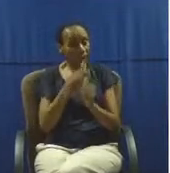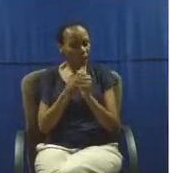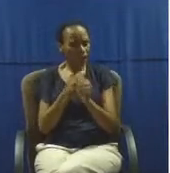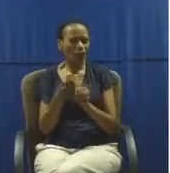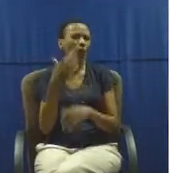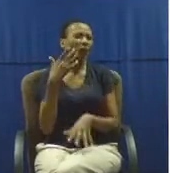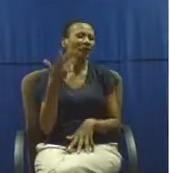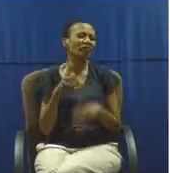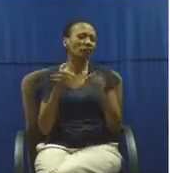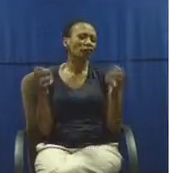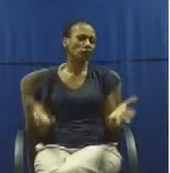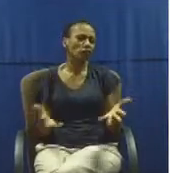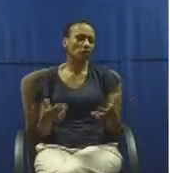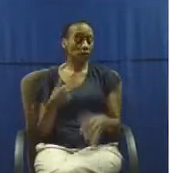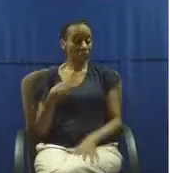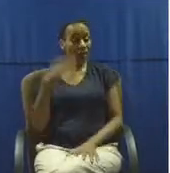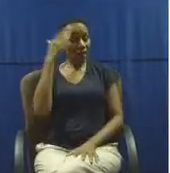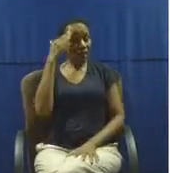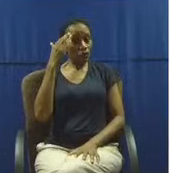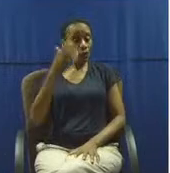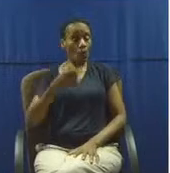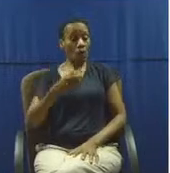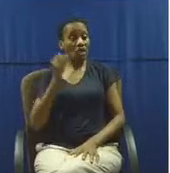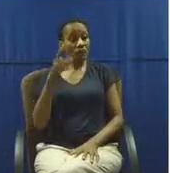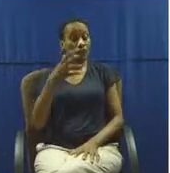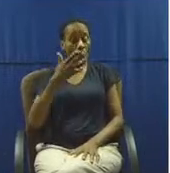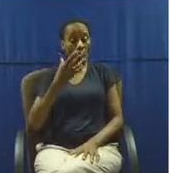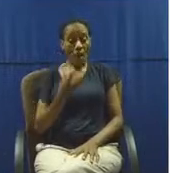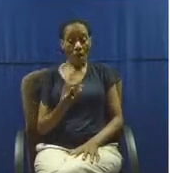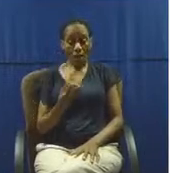also say to you, to have an acting commissioner